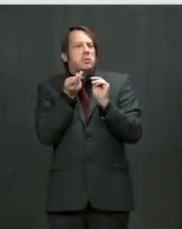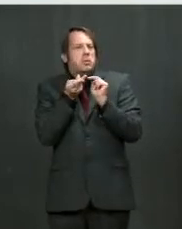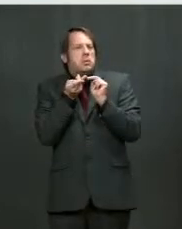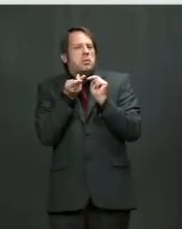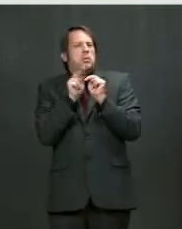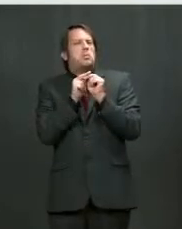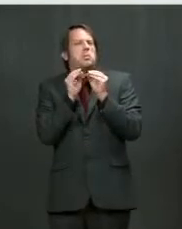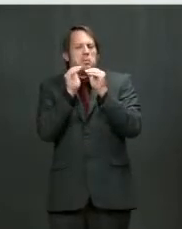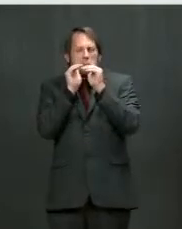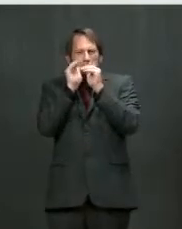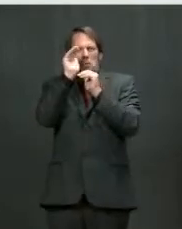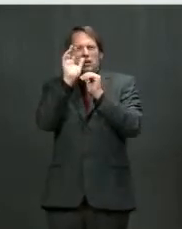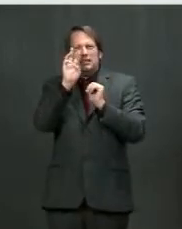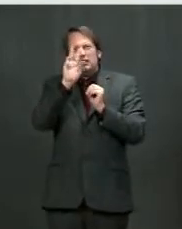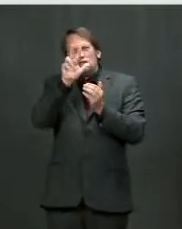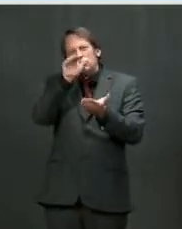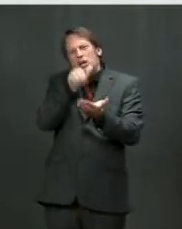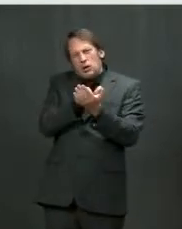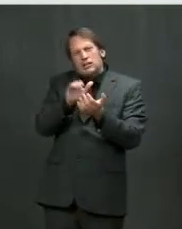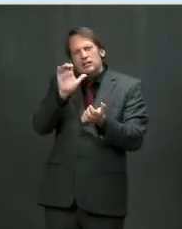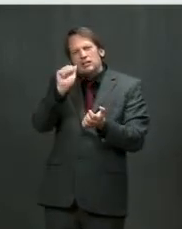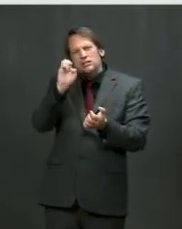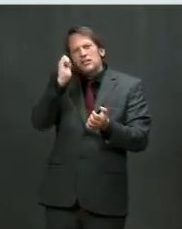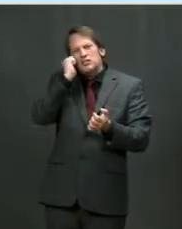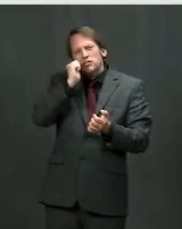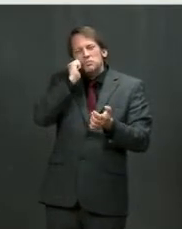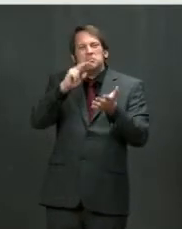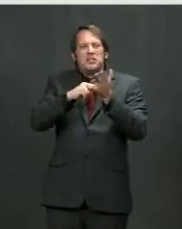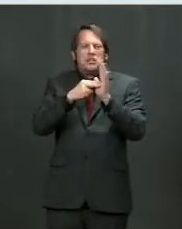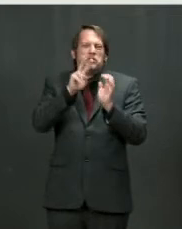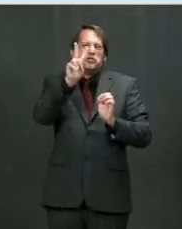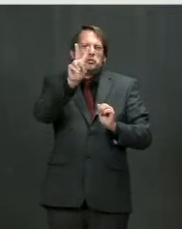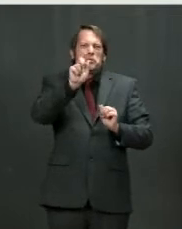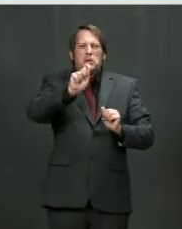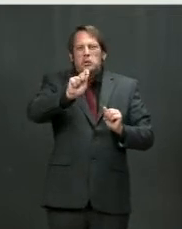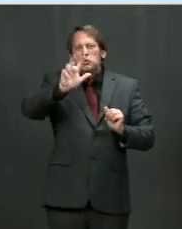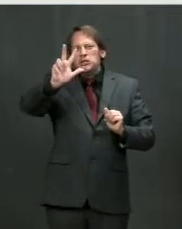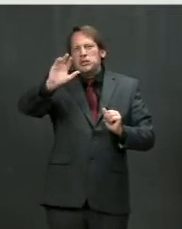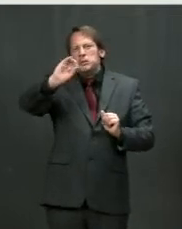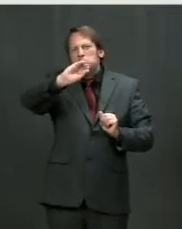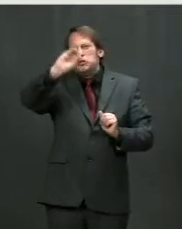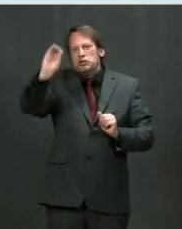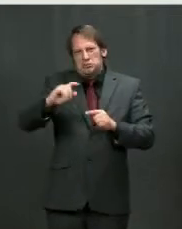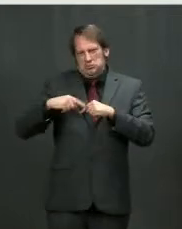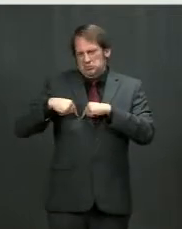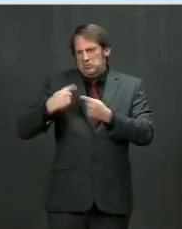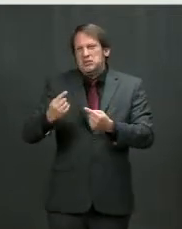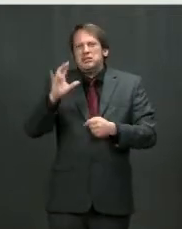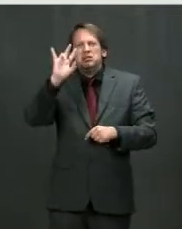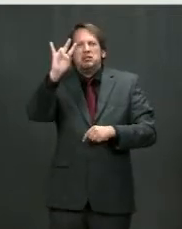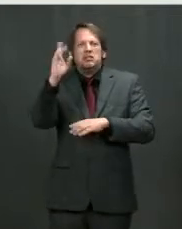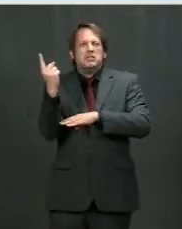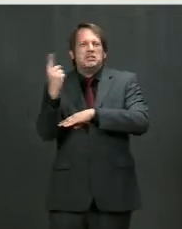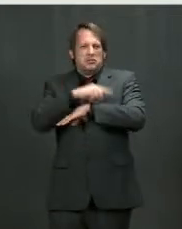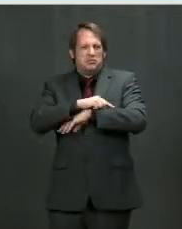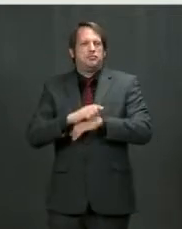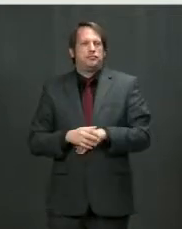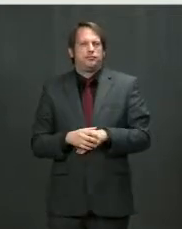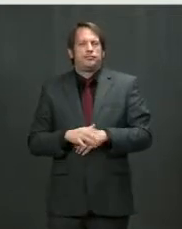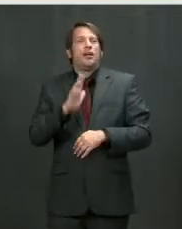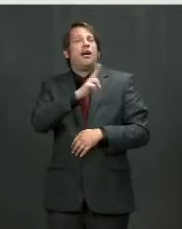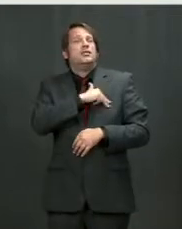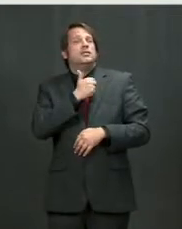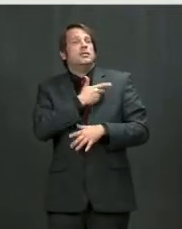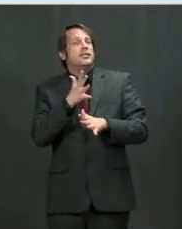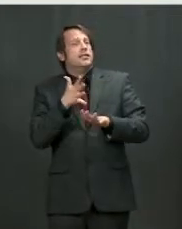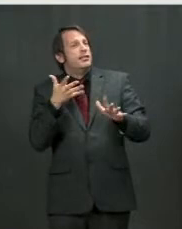day. This is up approximately 2.3% compared to the prior 7-day average. Hospital admissions also continue to